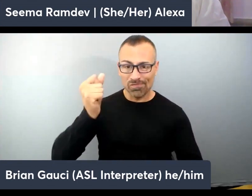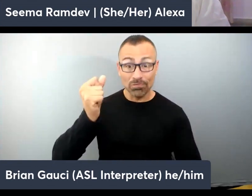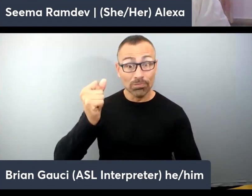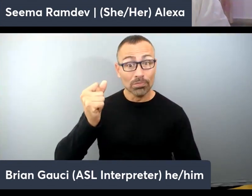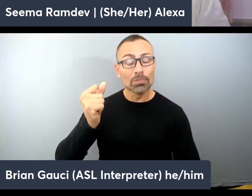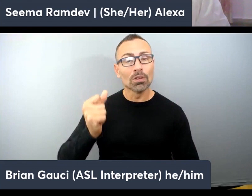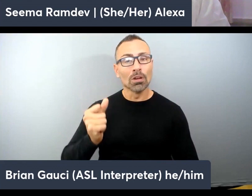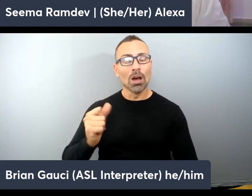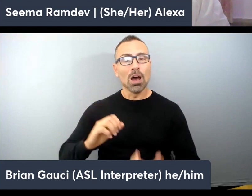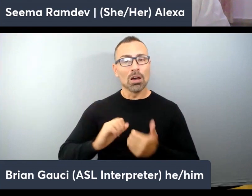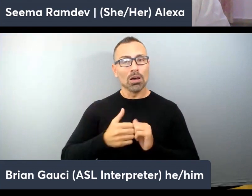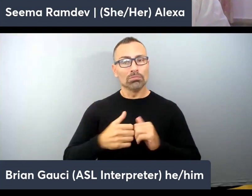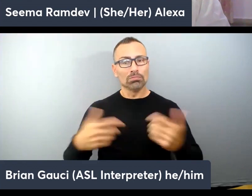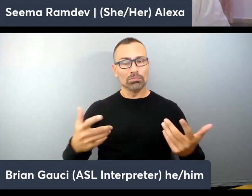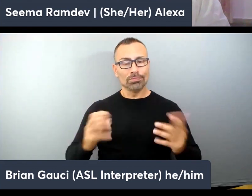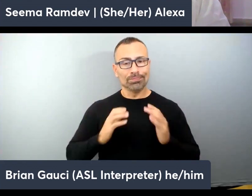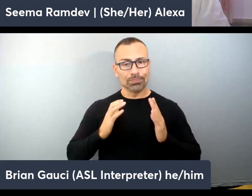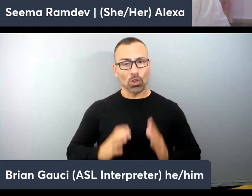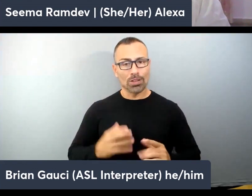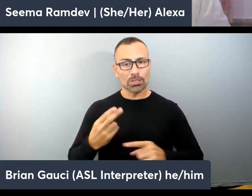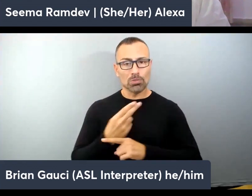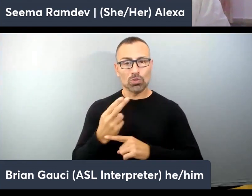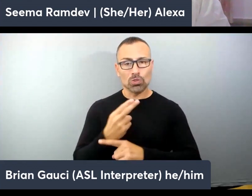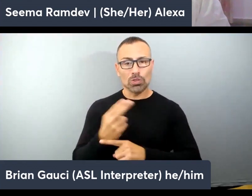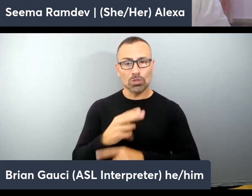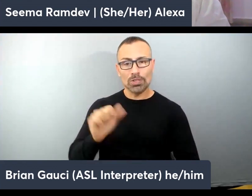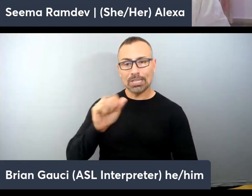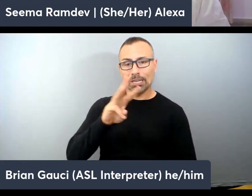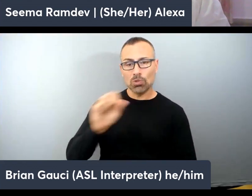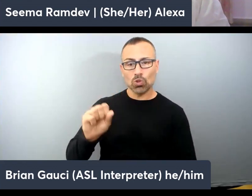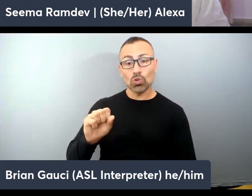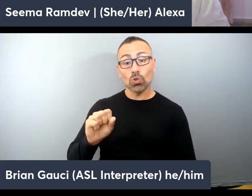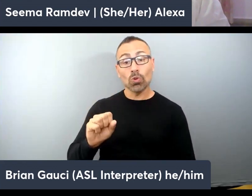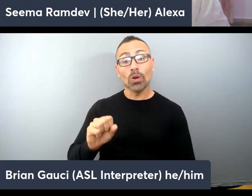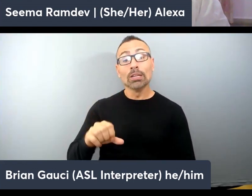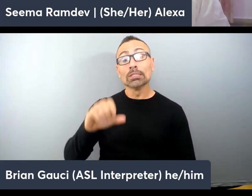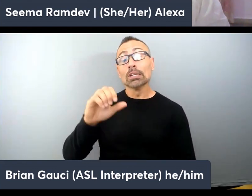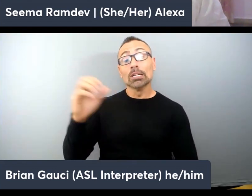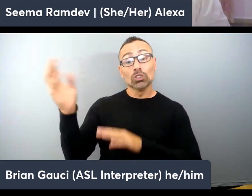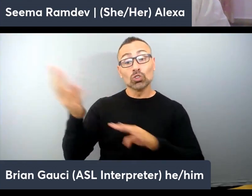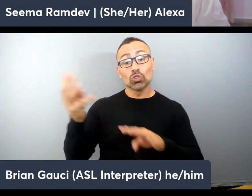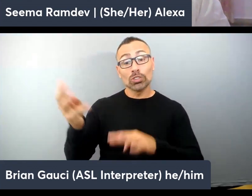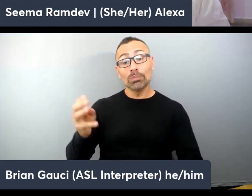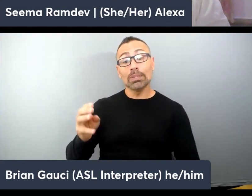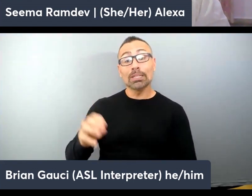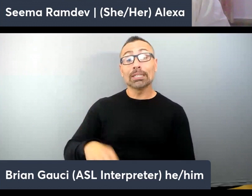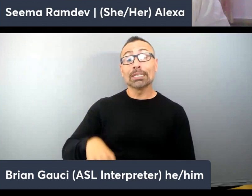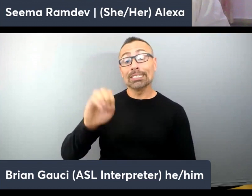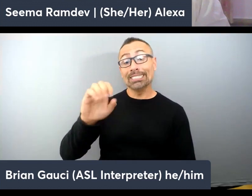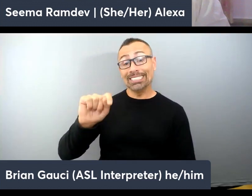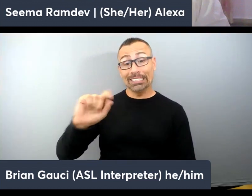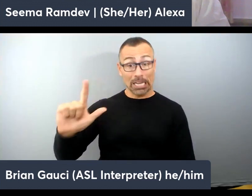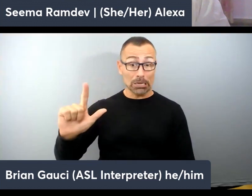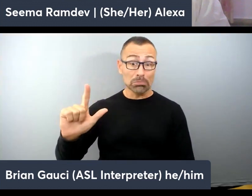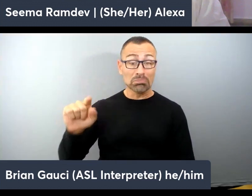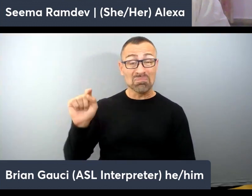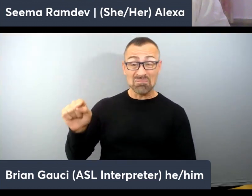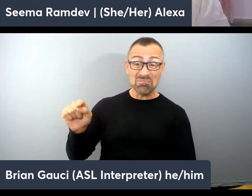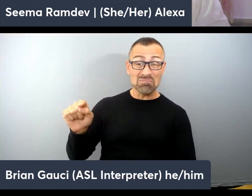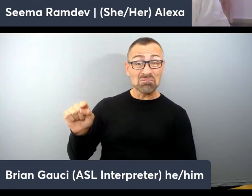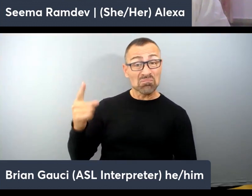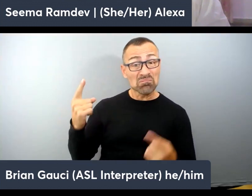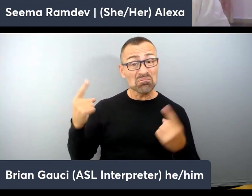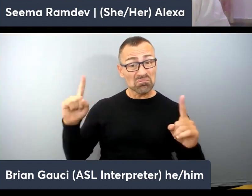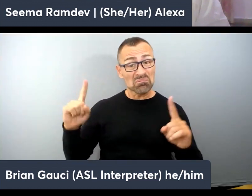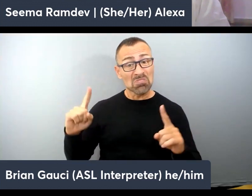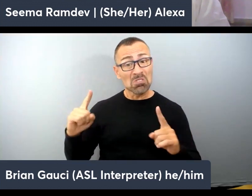To do this, customer used AWS Glue Streaming ETL, which handled the case very well. However, over